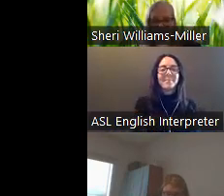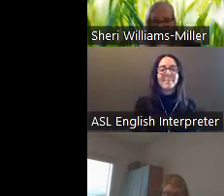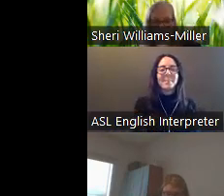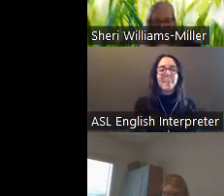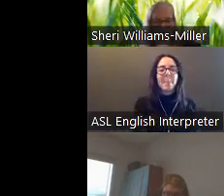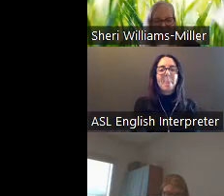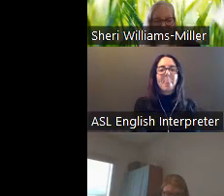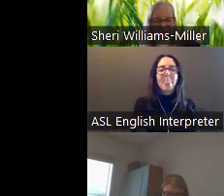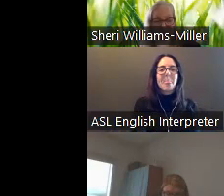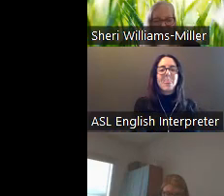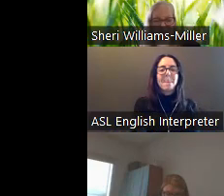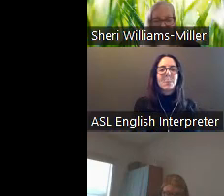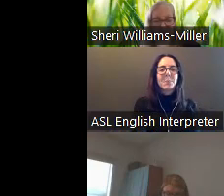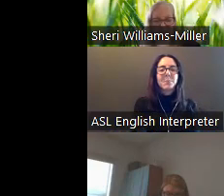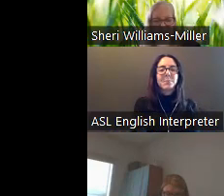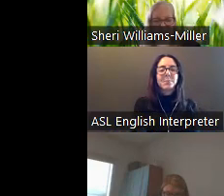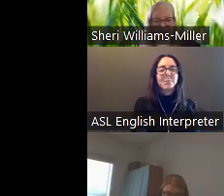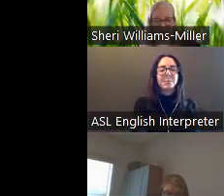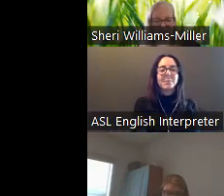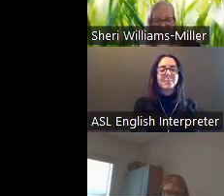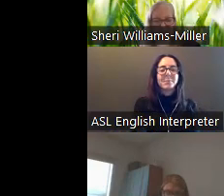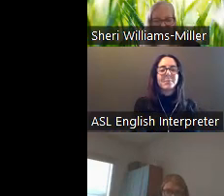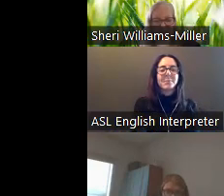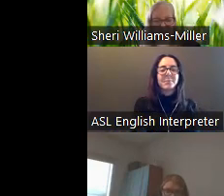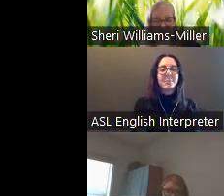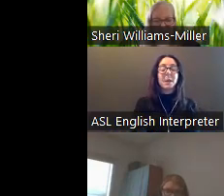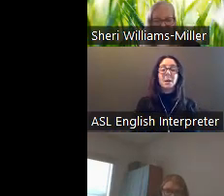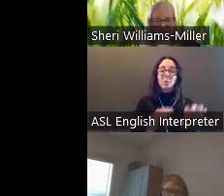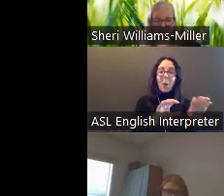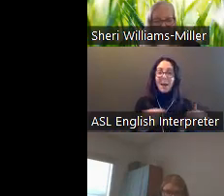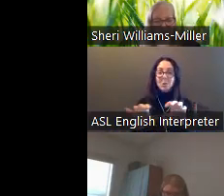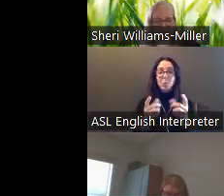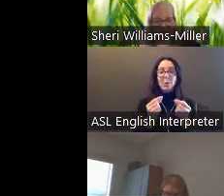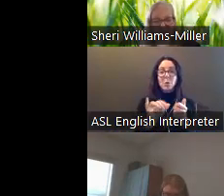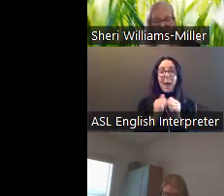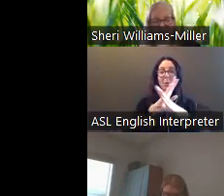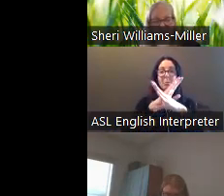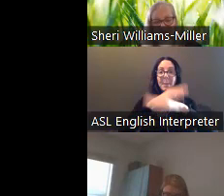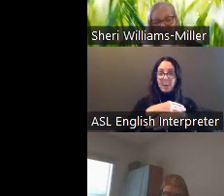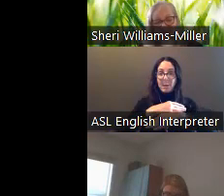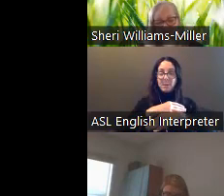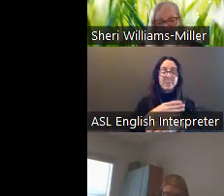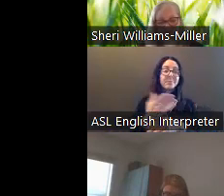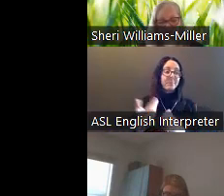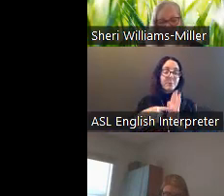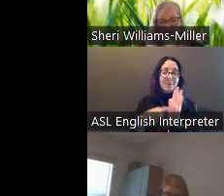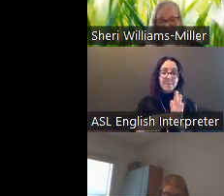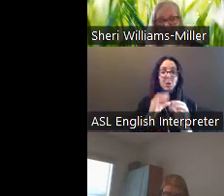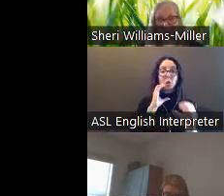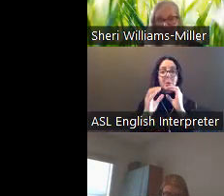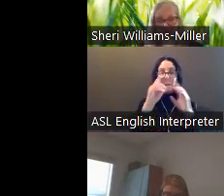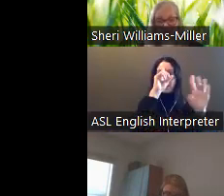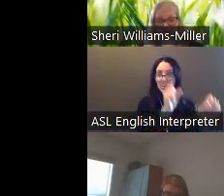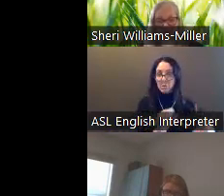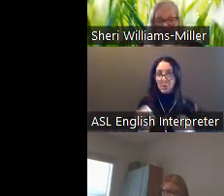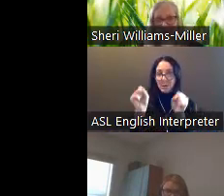So the actions that were taken to address some of the barriers included a communication strategy